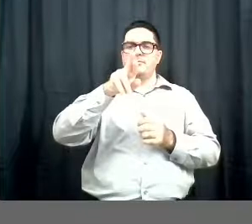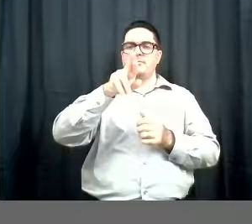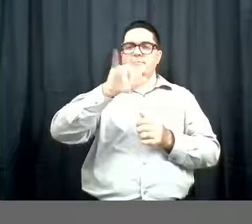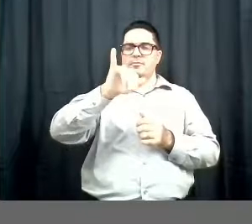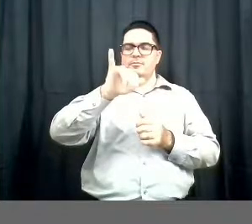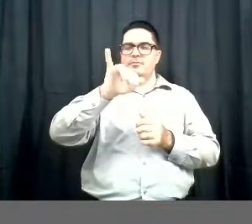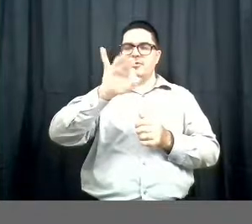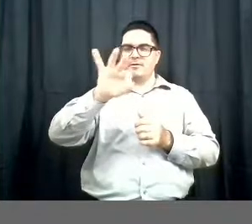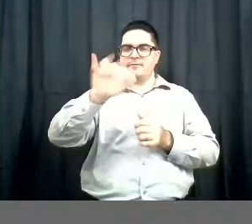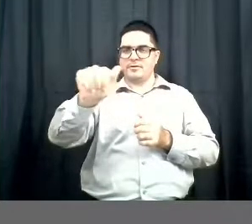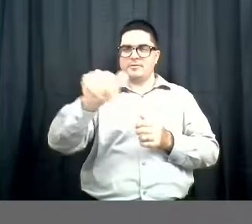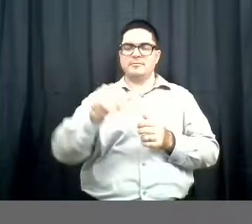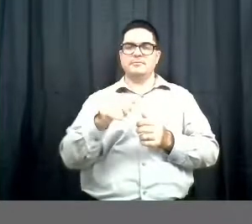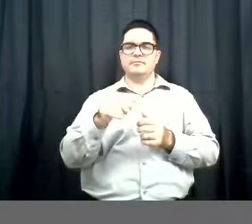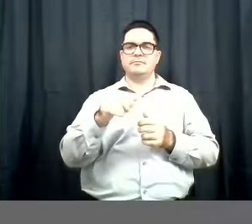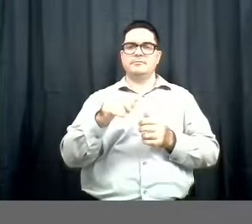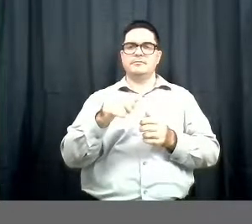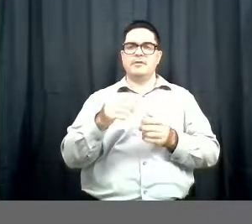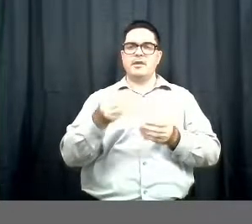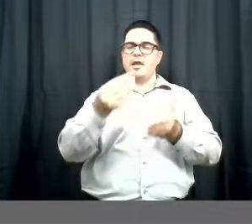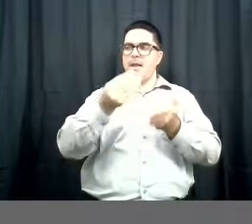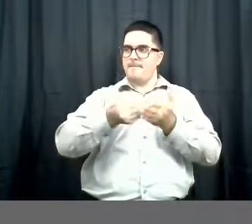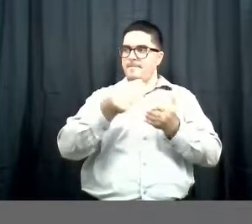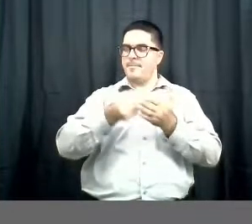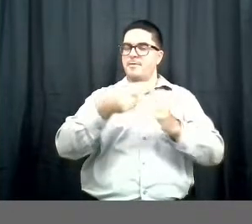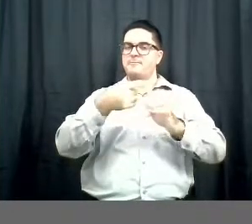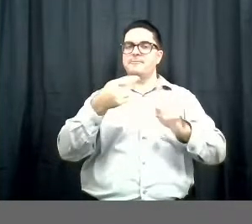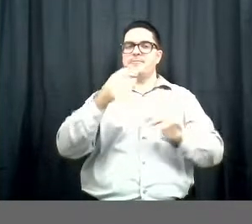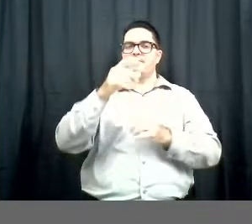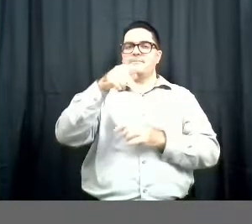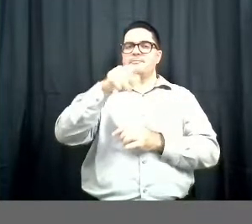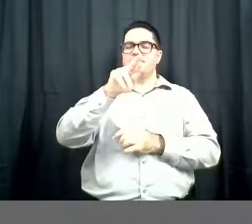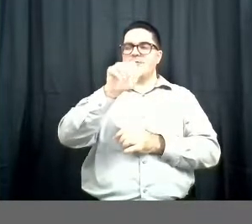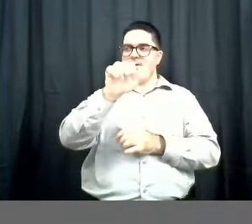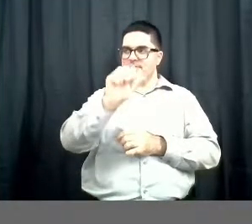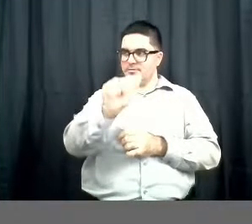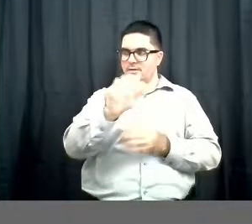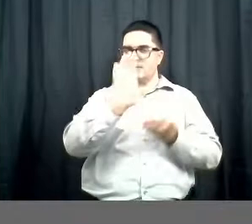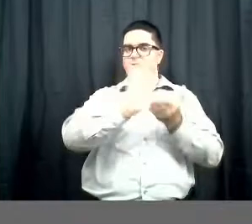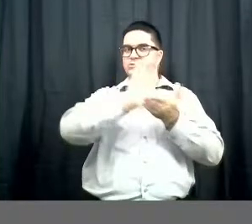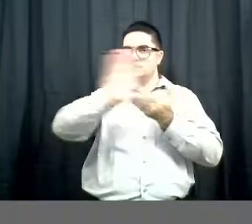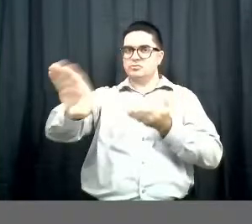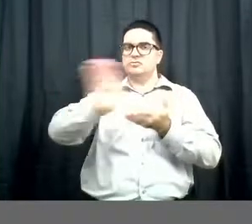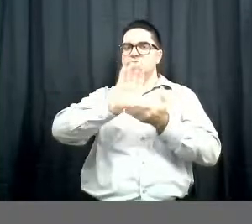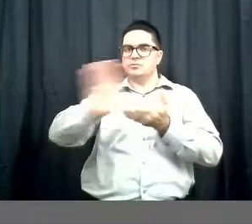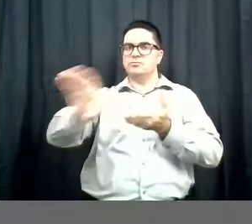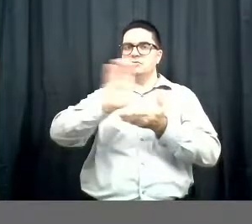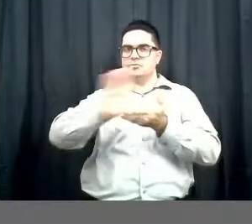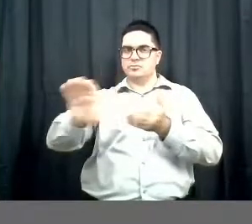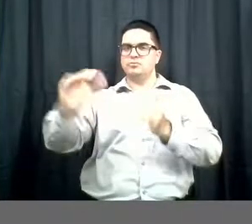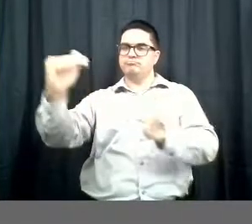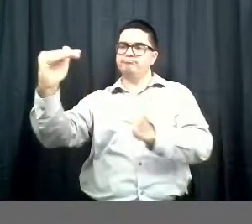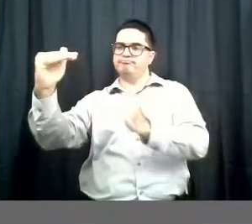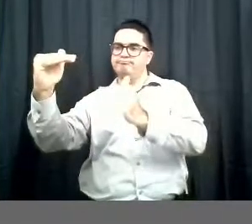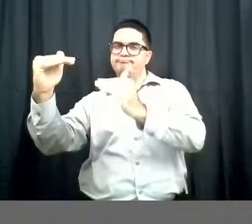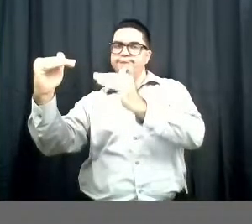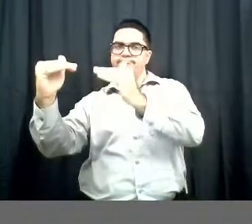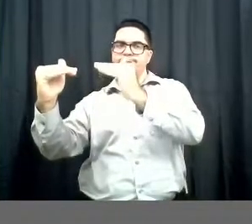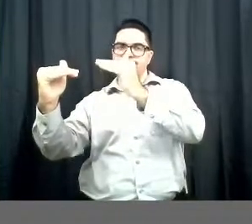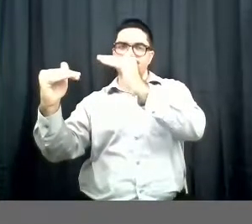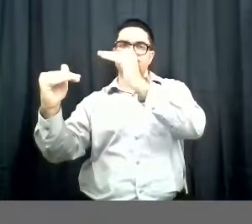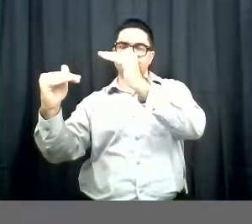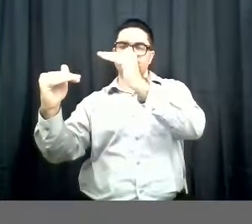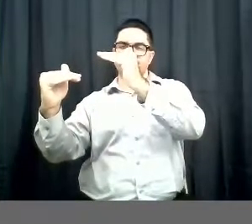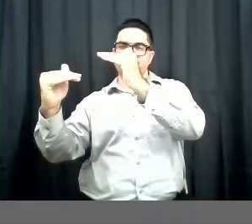incremental monies at PRASA, which far outweigh just that portion. But there's other things that are a result of those fees that I